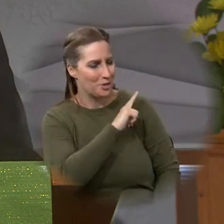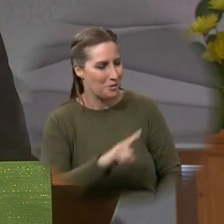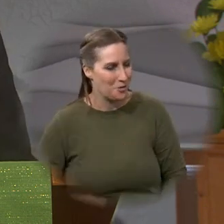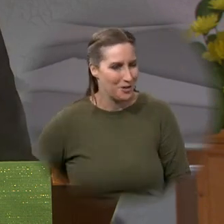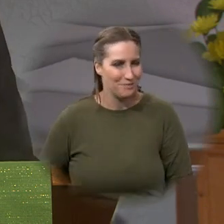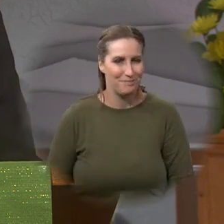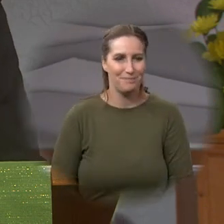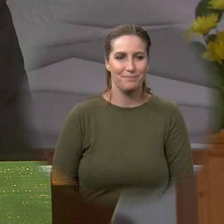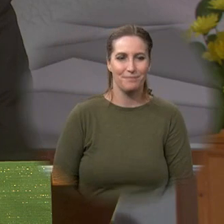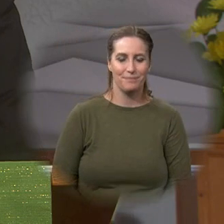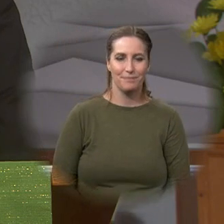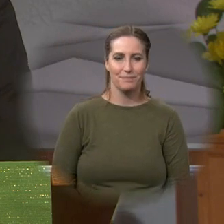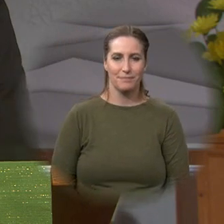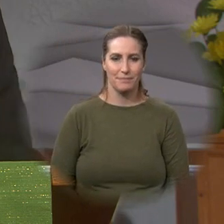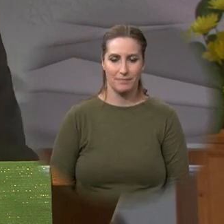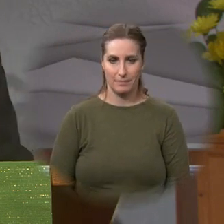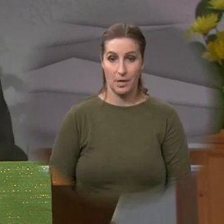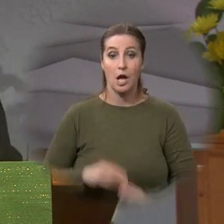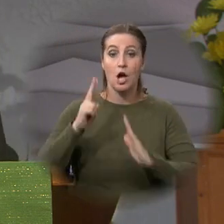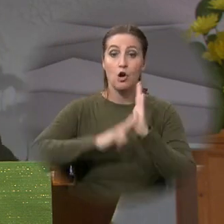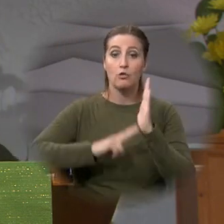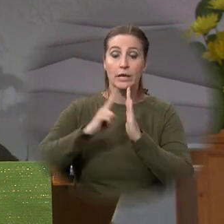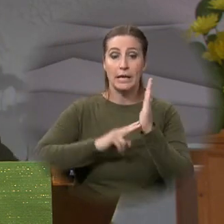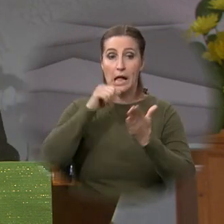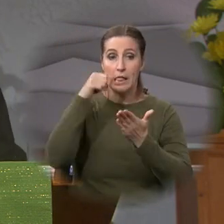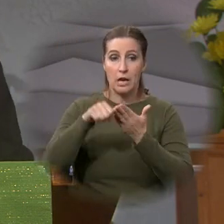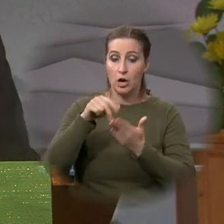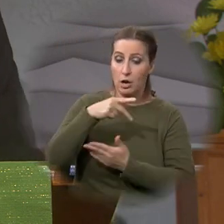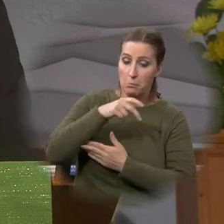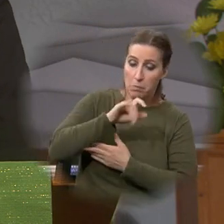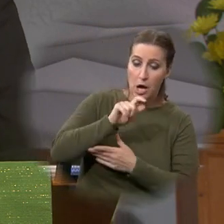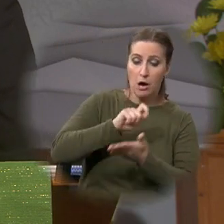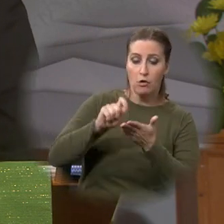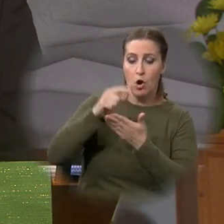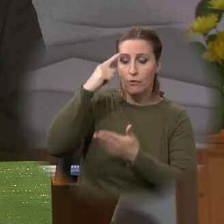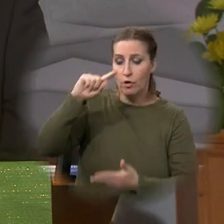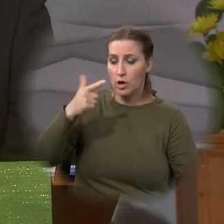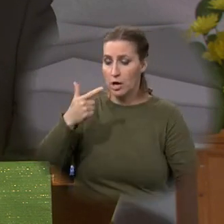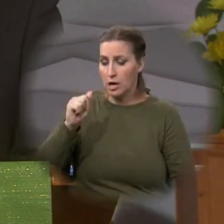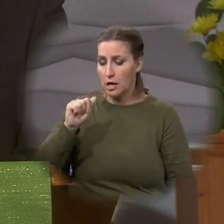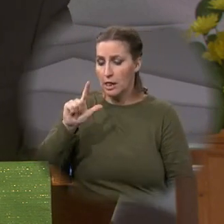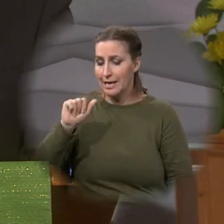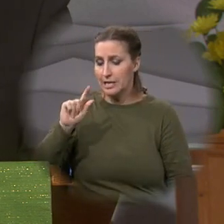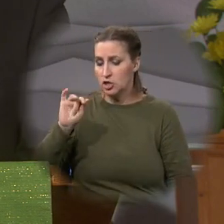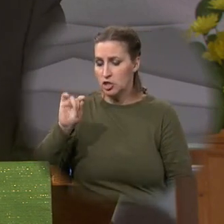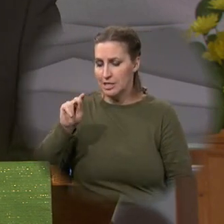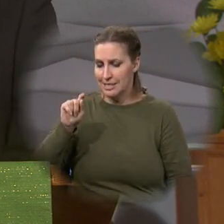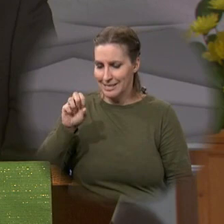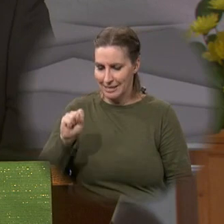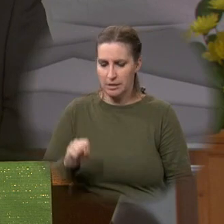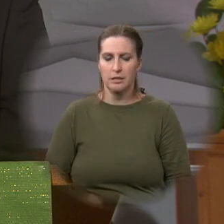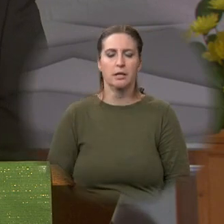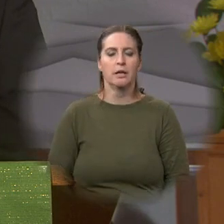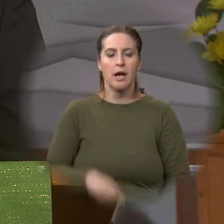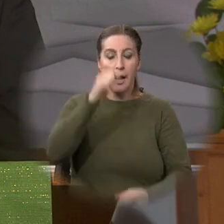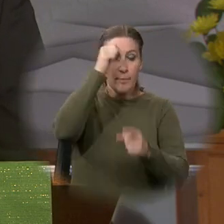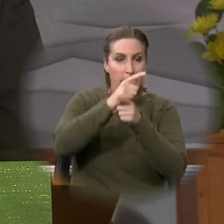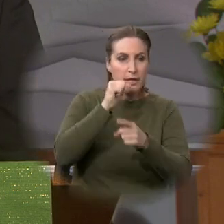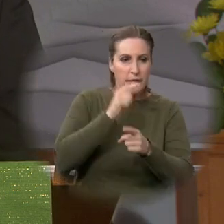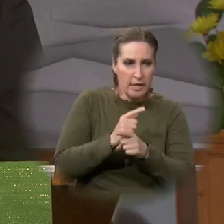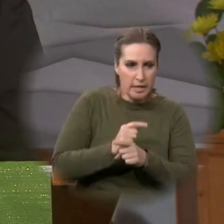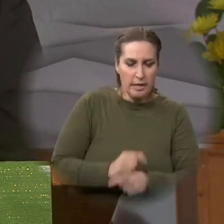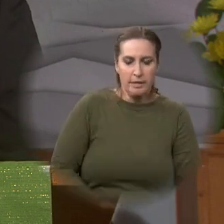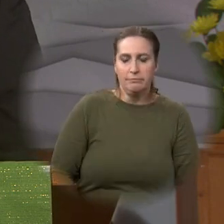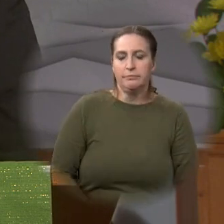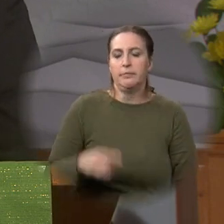You are my inheritance, O Lord. A reading from the letter of Paul to the Galatians. Brothers and sisters,